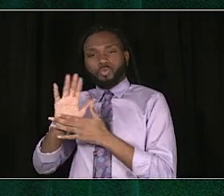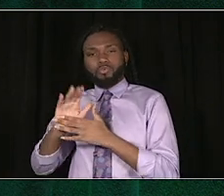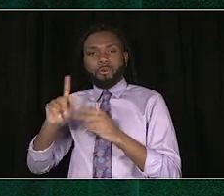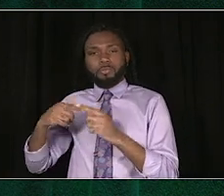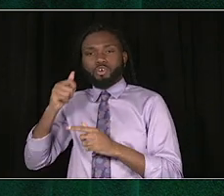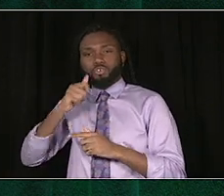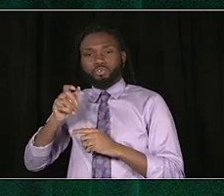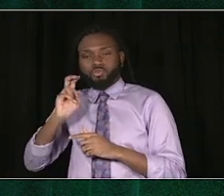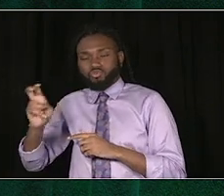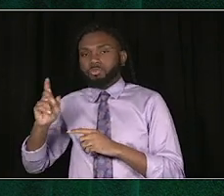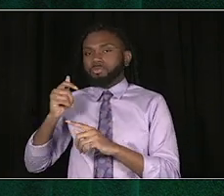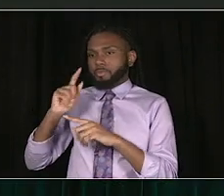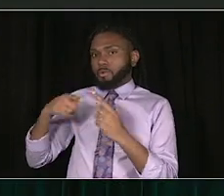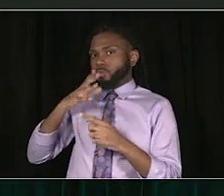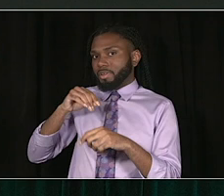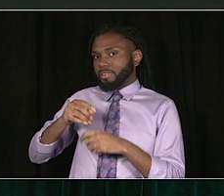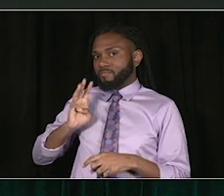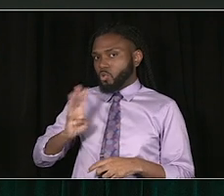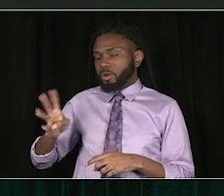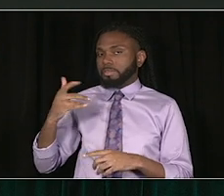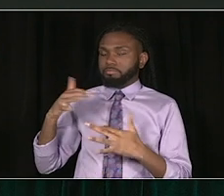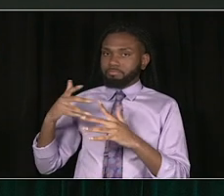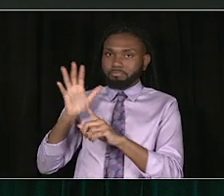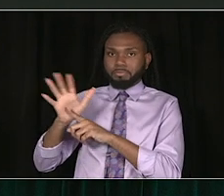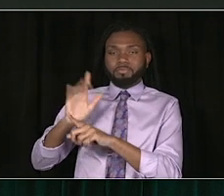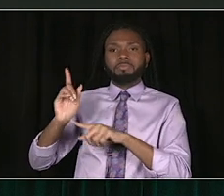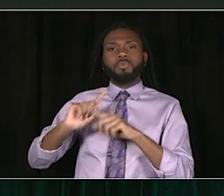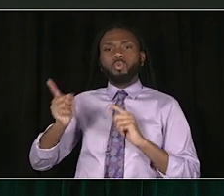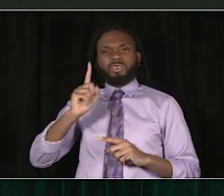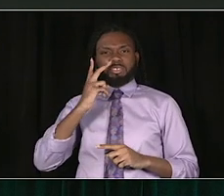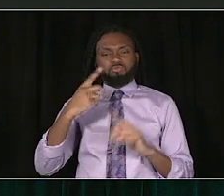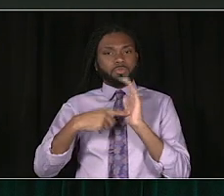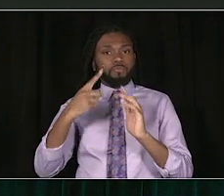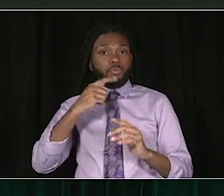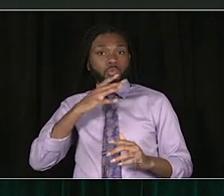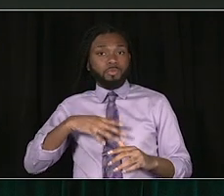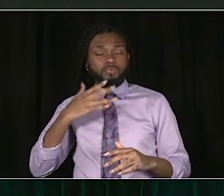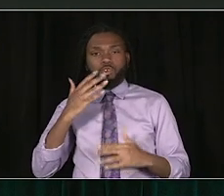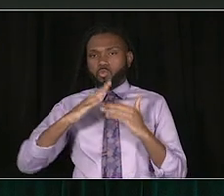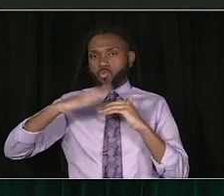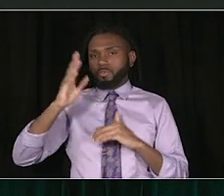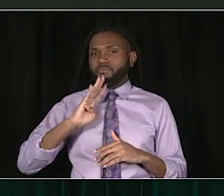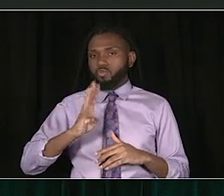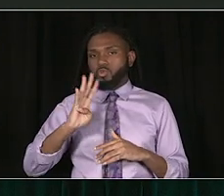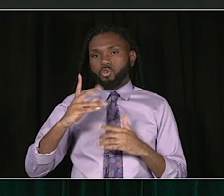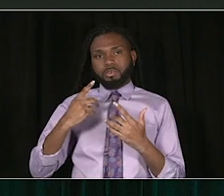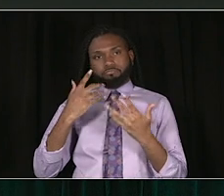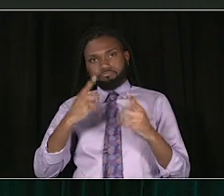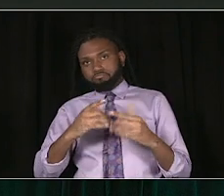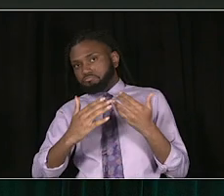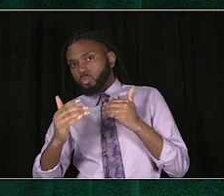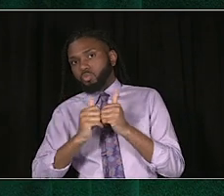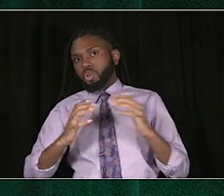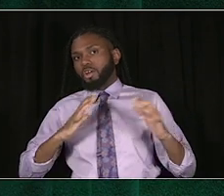was a big smash hit. So where do you see representations of women of color older than 40 going in Hollywood, and where should